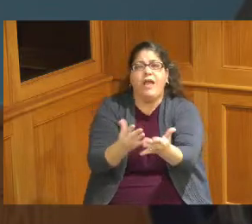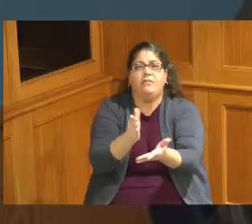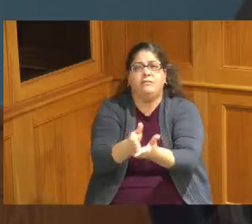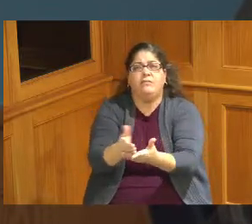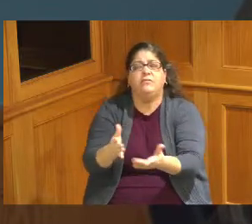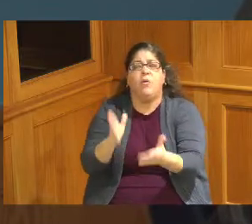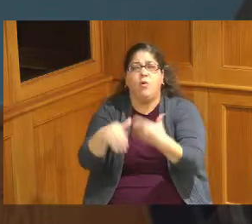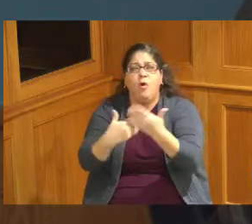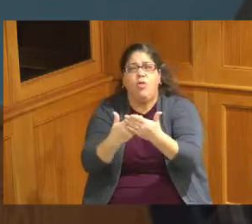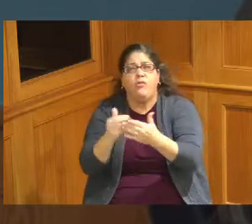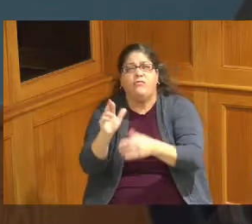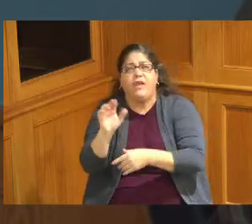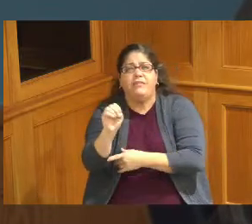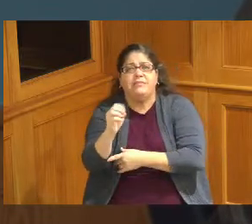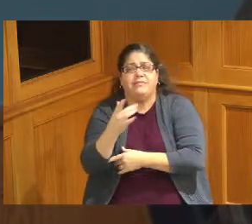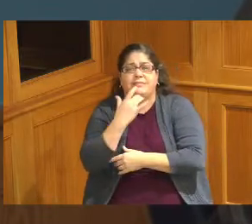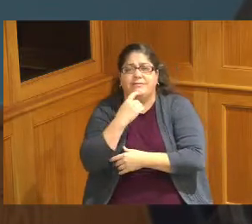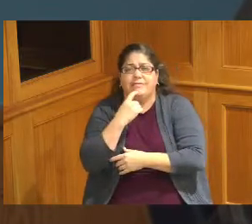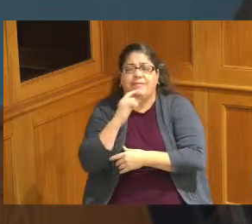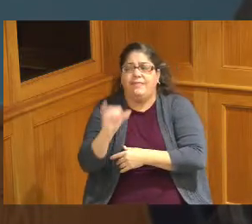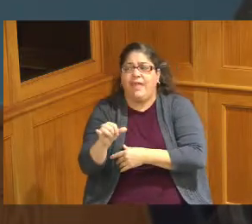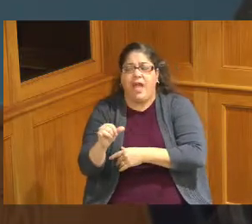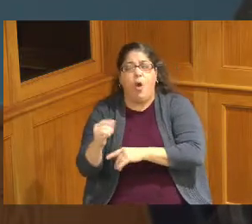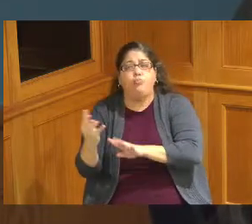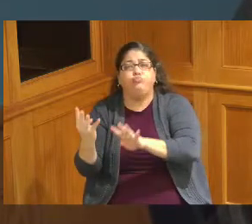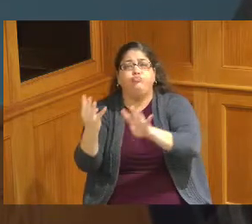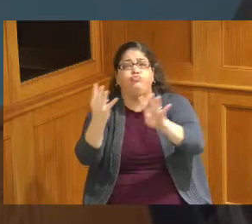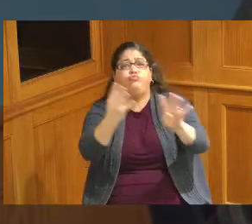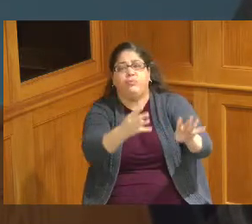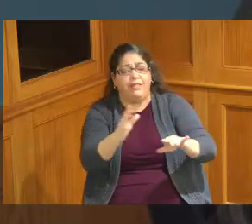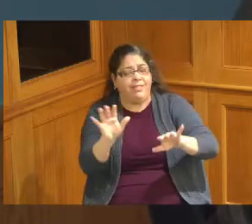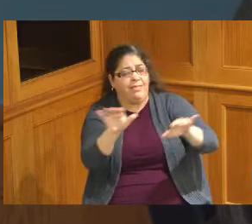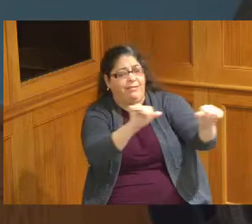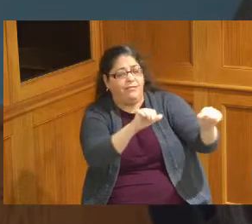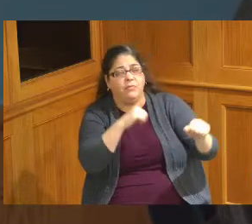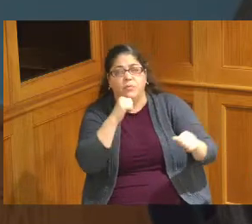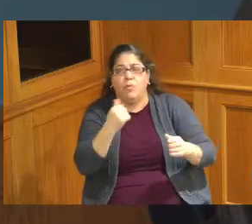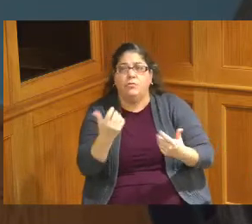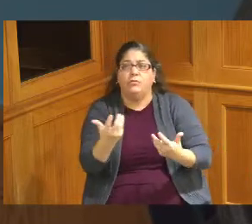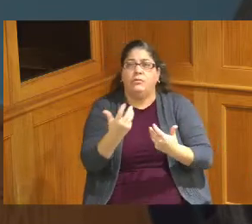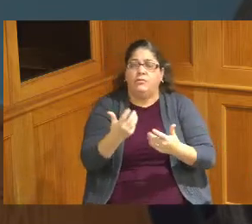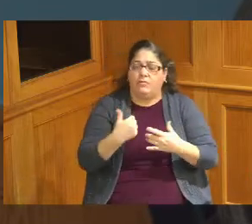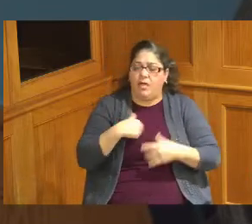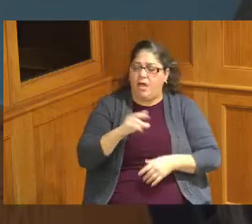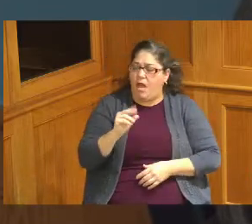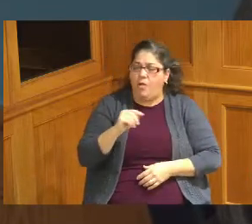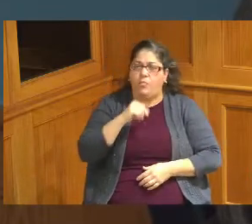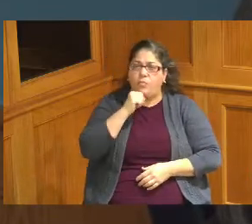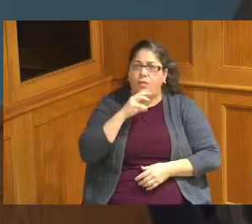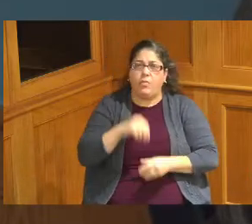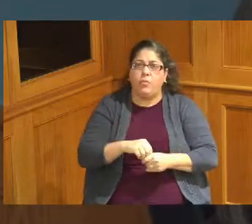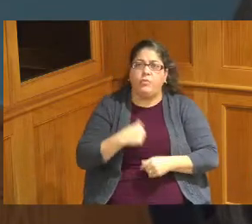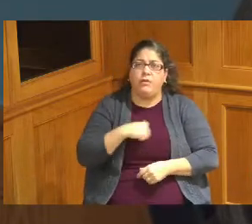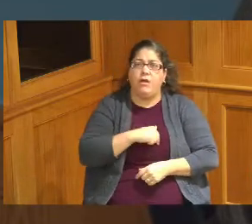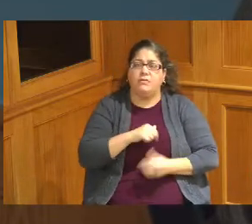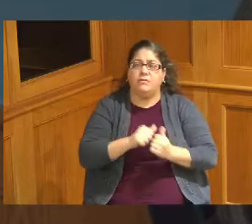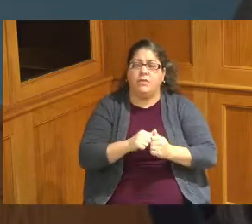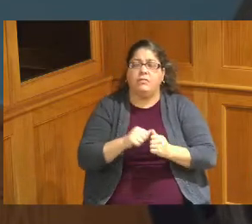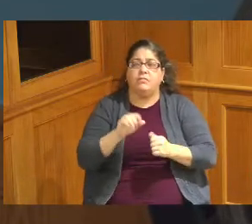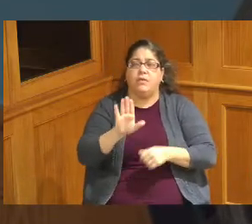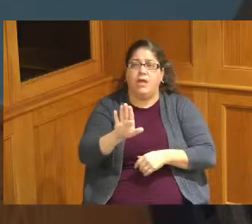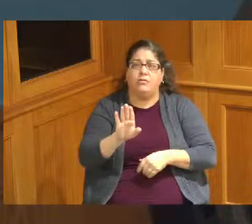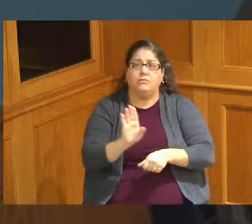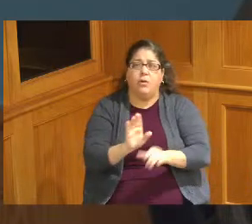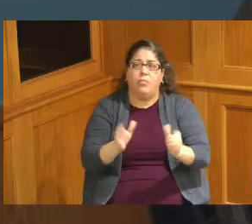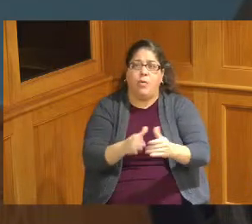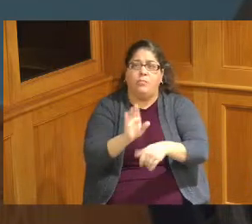races, if you're a small business. So I just want to put in your where do we go next,